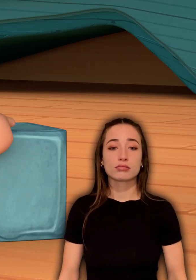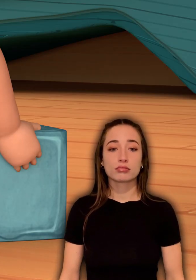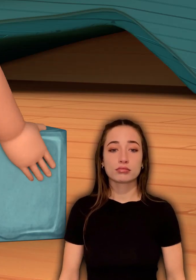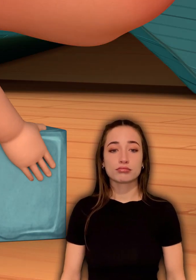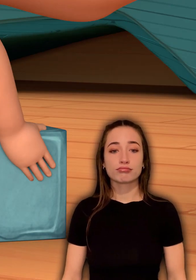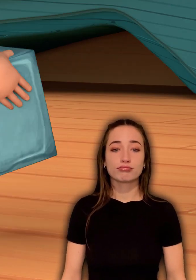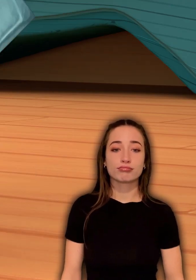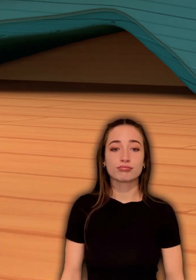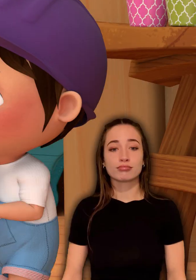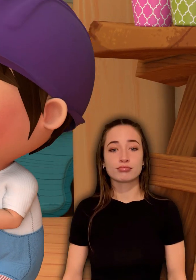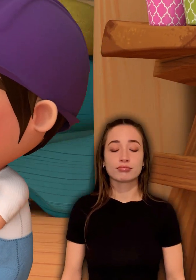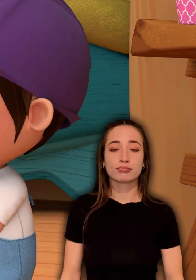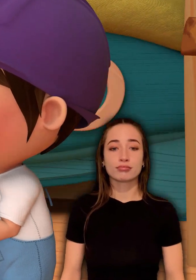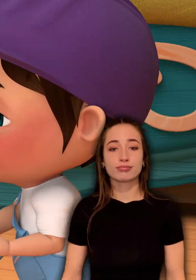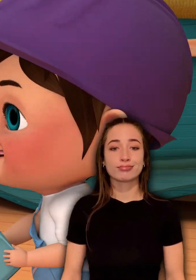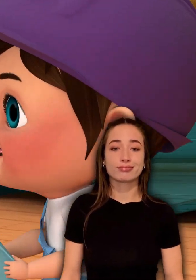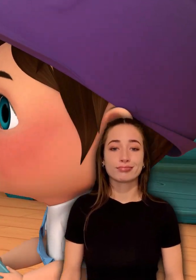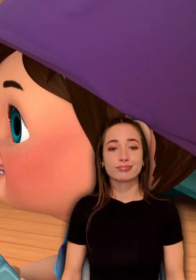ladies